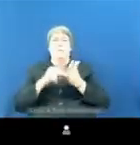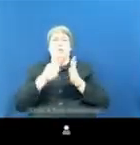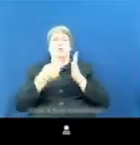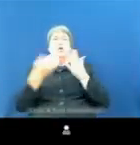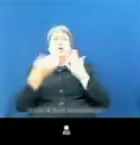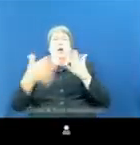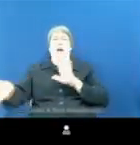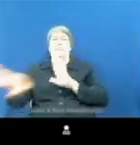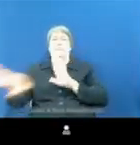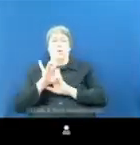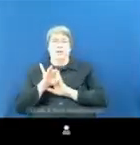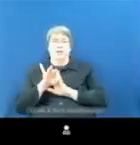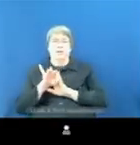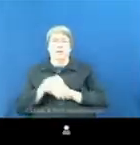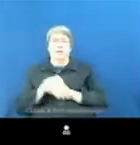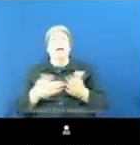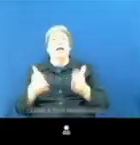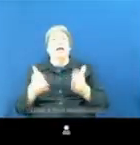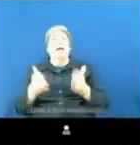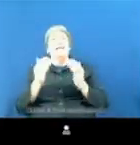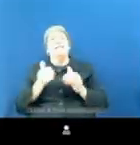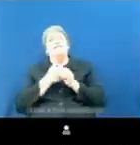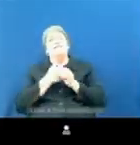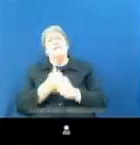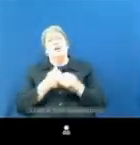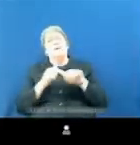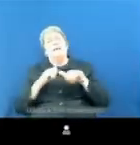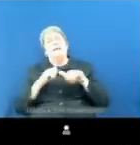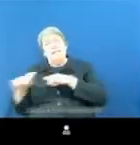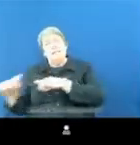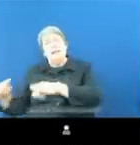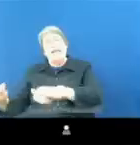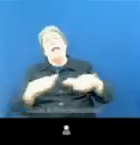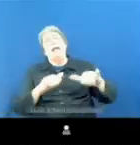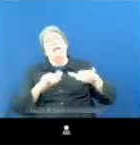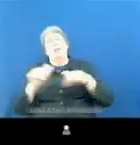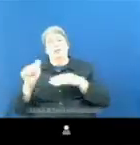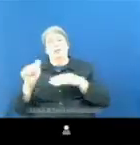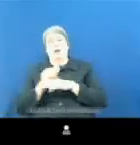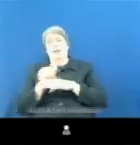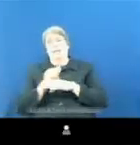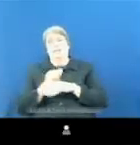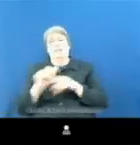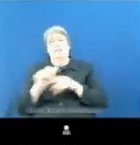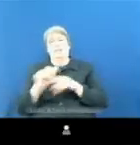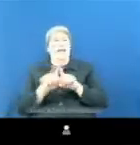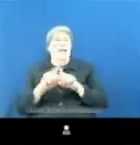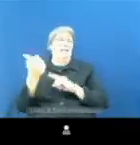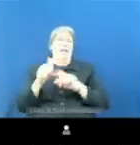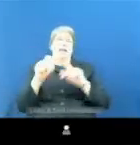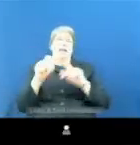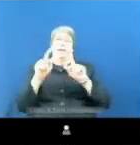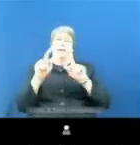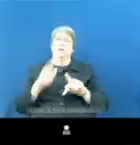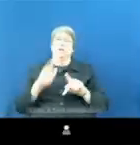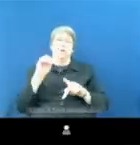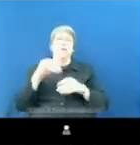And then adhering to standard practices as any independent business person would do in a consistent and ethical